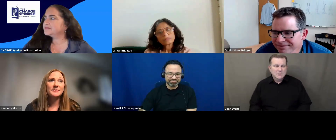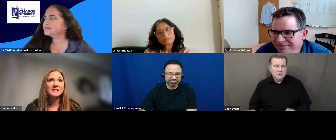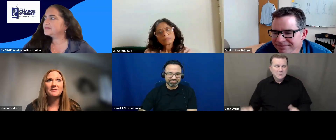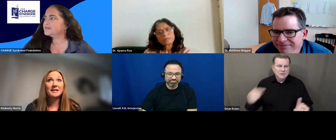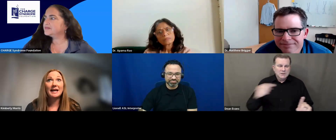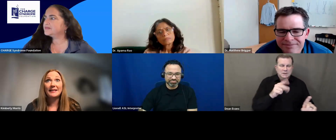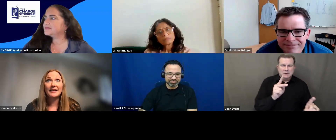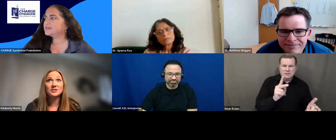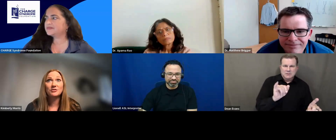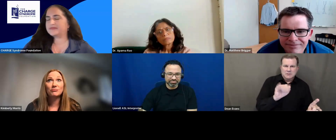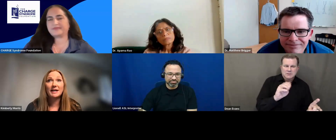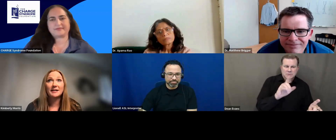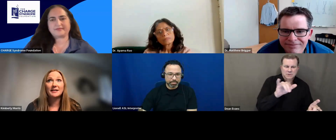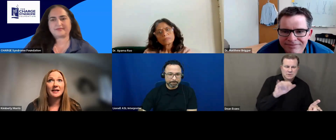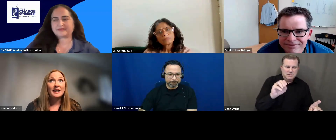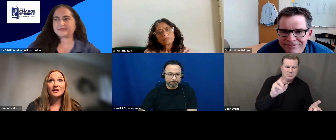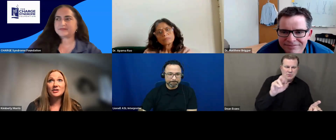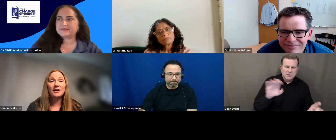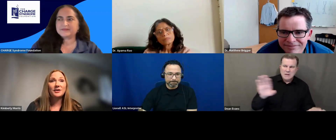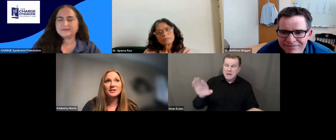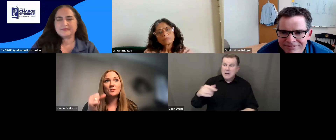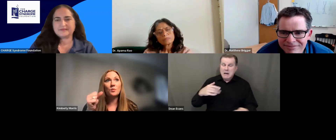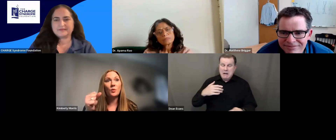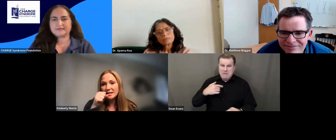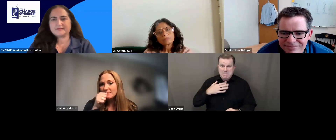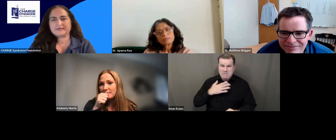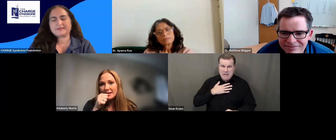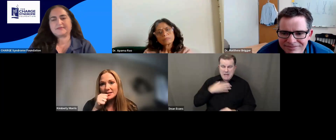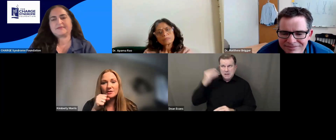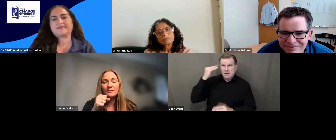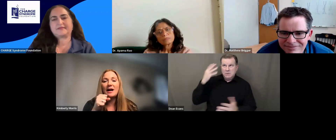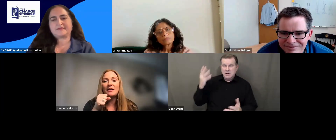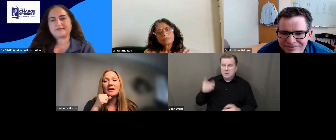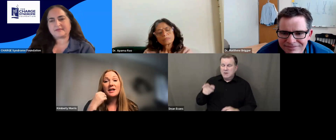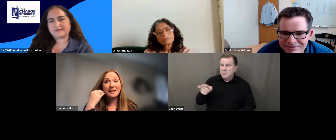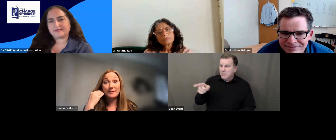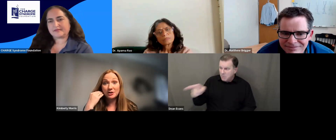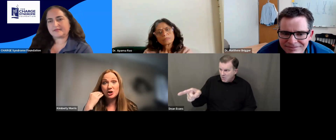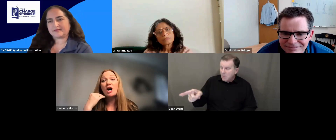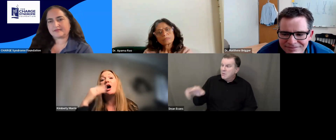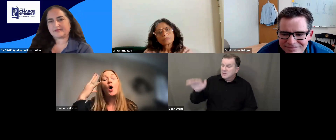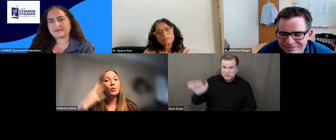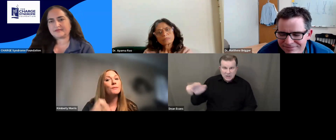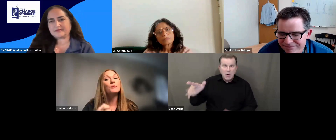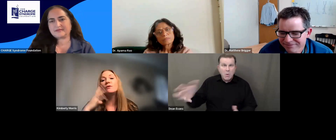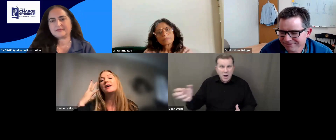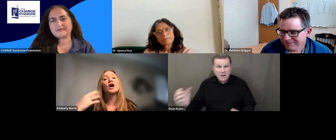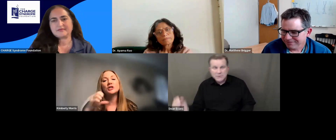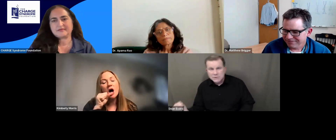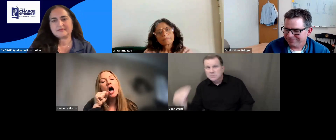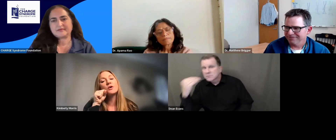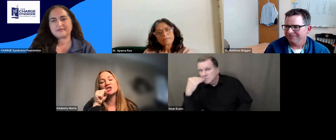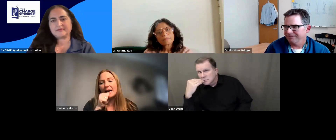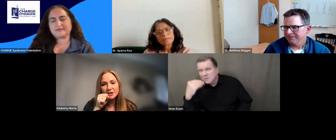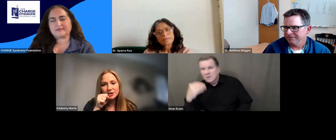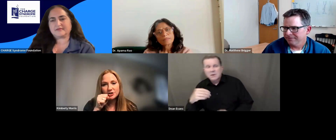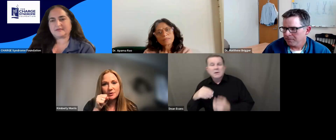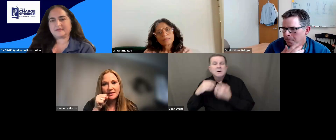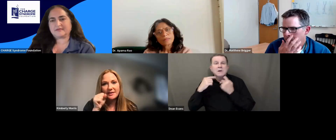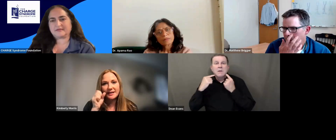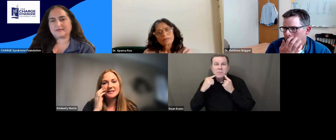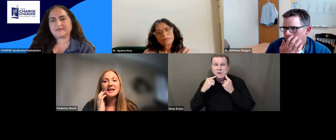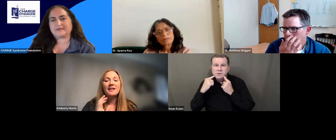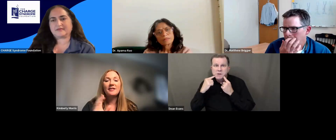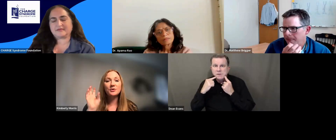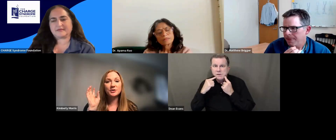I say to myself, yay, that's great. The child is wanting to put things in their mouth. Think about jaw. We're moving our jaw. We're trying to